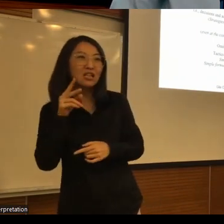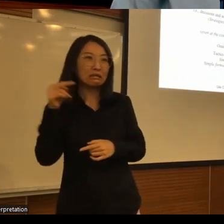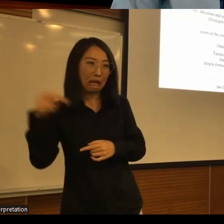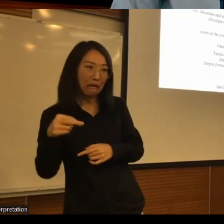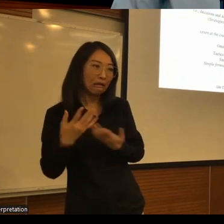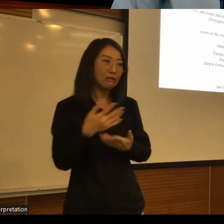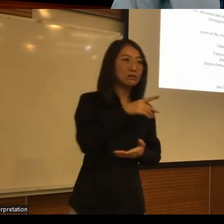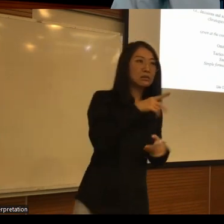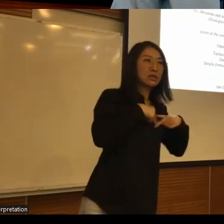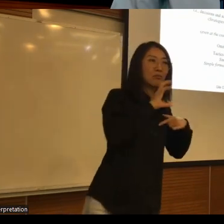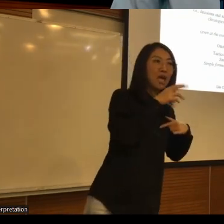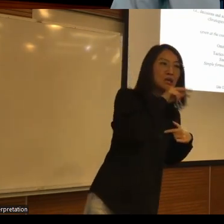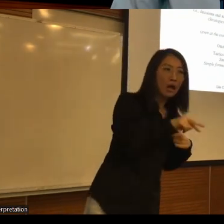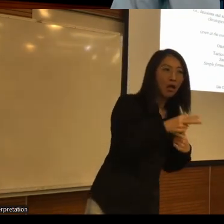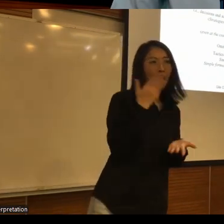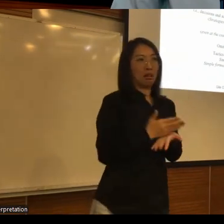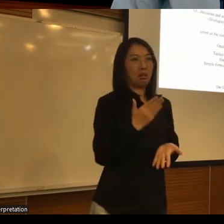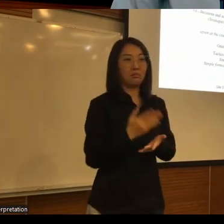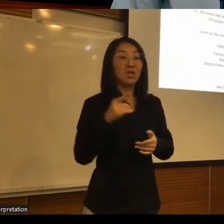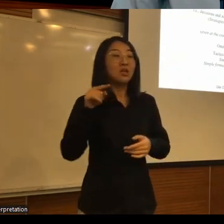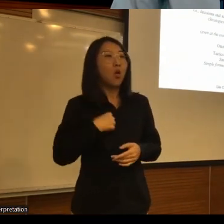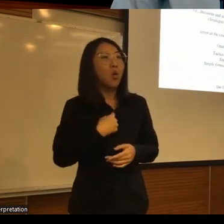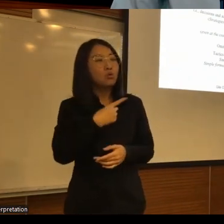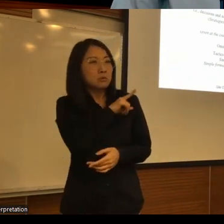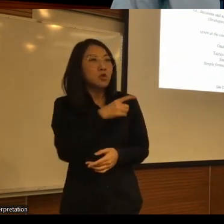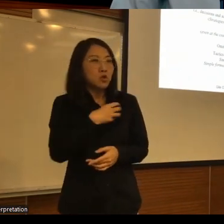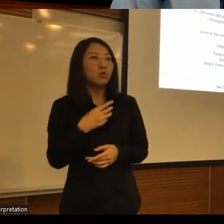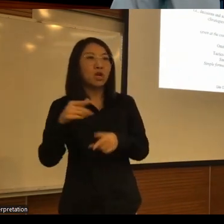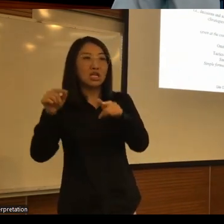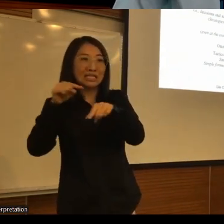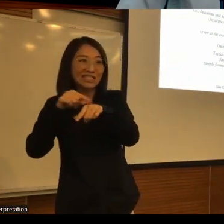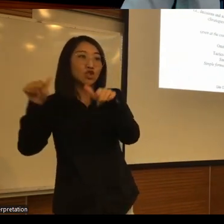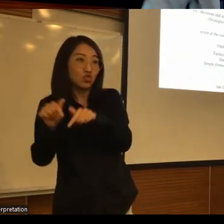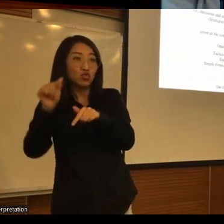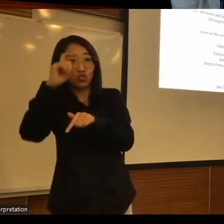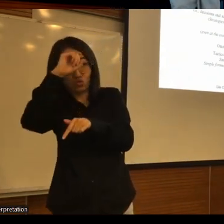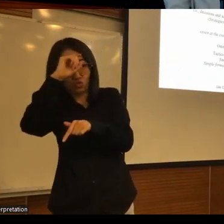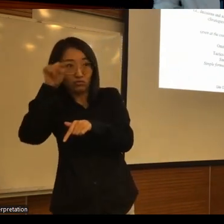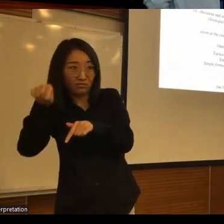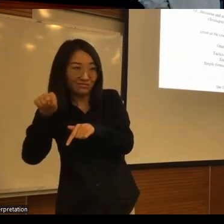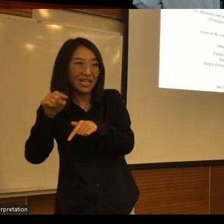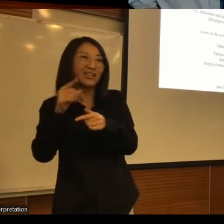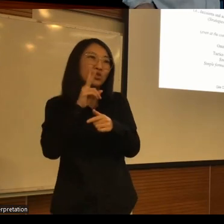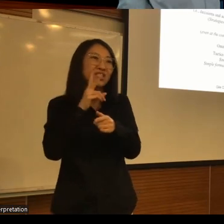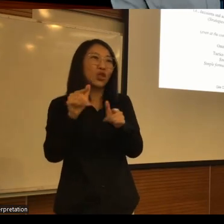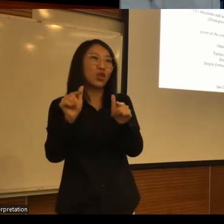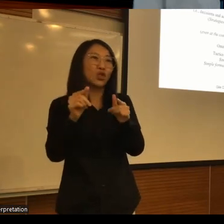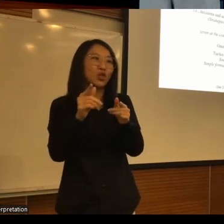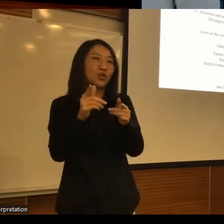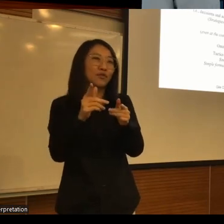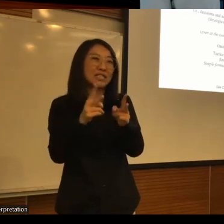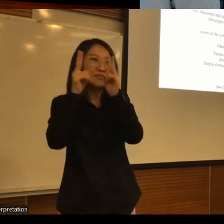that the short-term memory only can store a little chunks or maybe